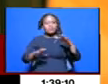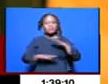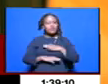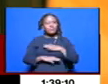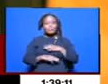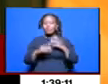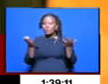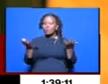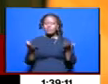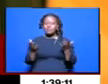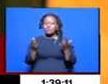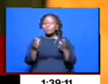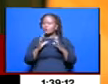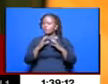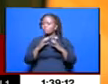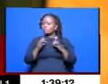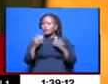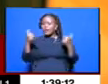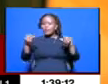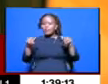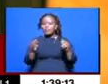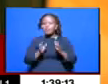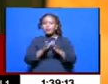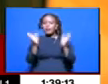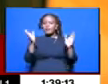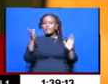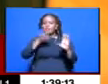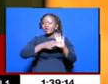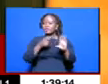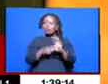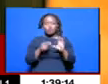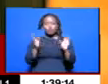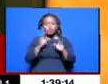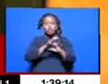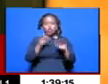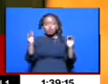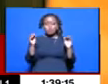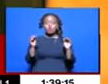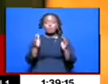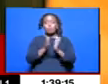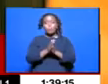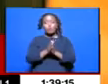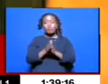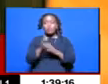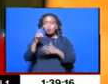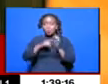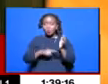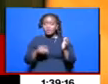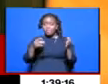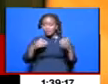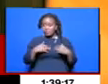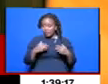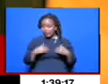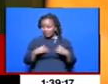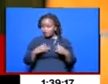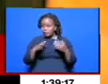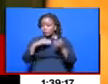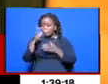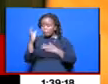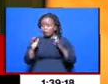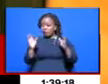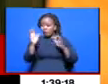meaningful public participation under within the meaning of Article 10 of the